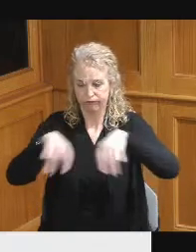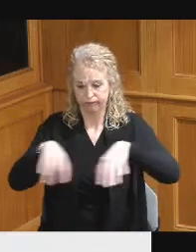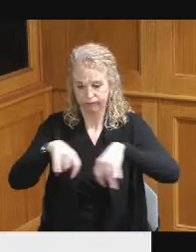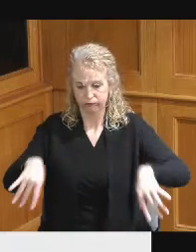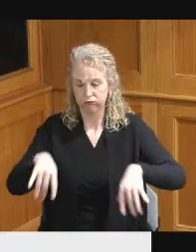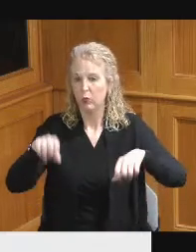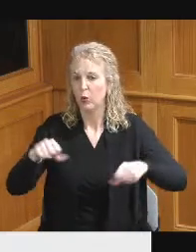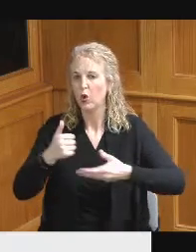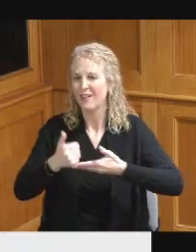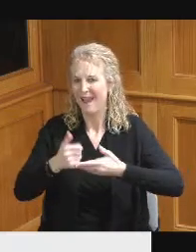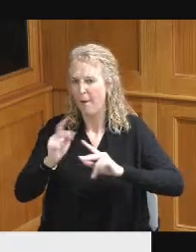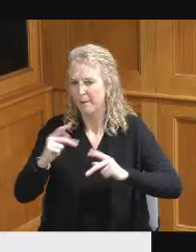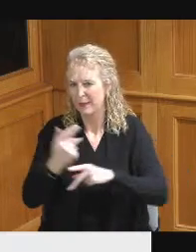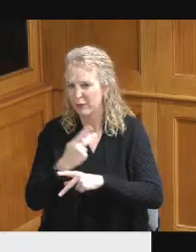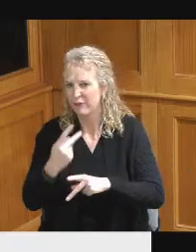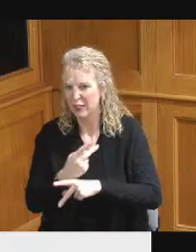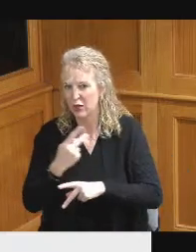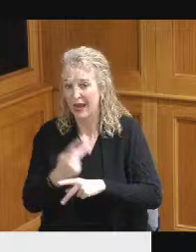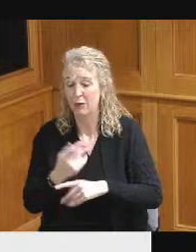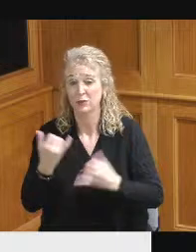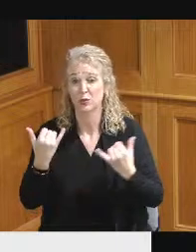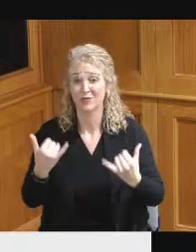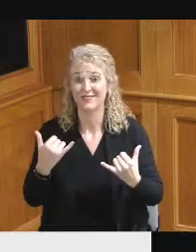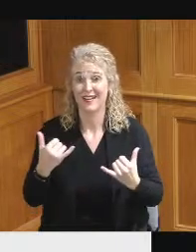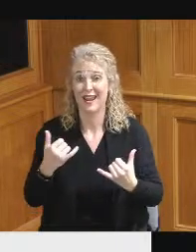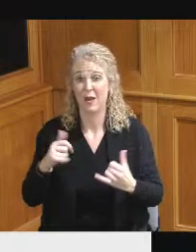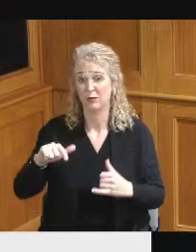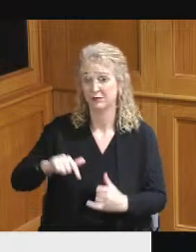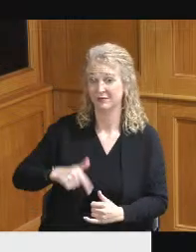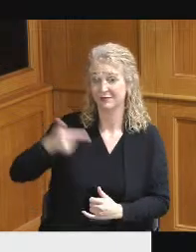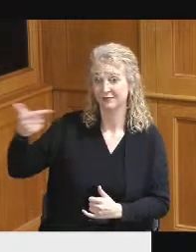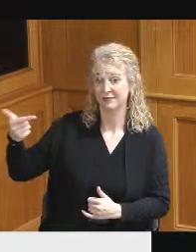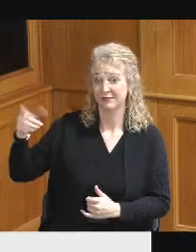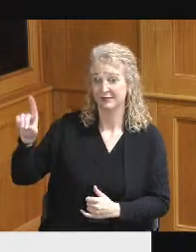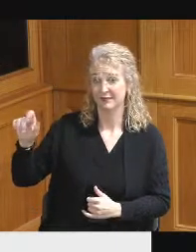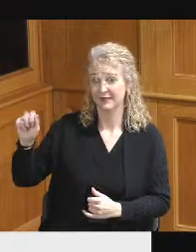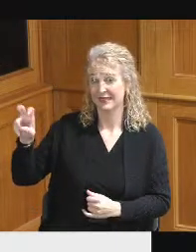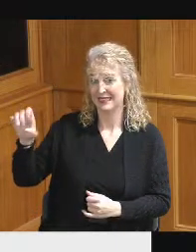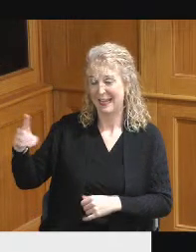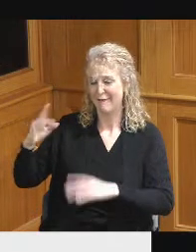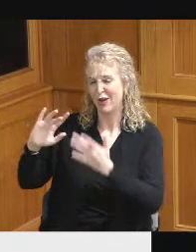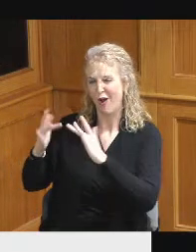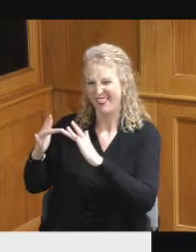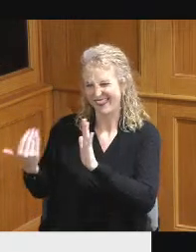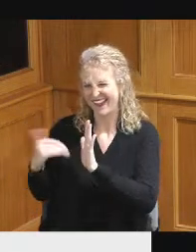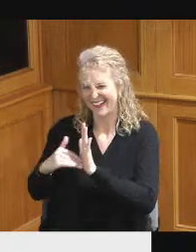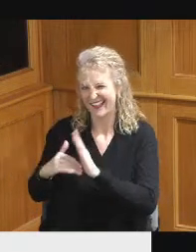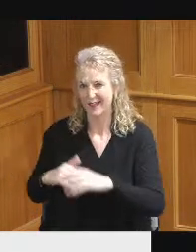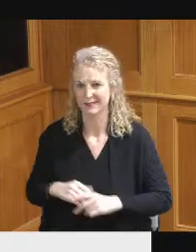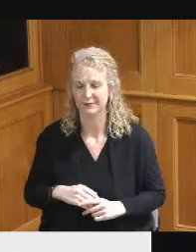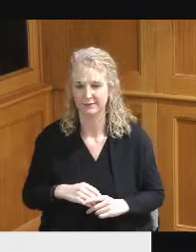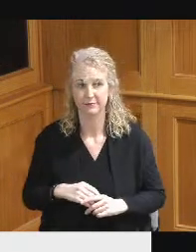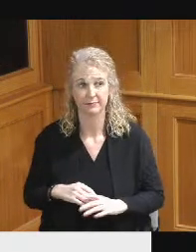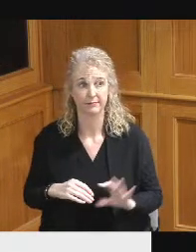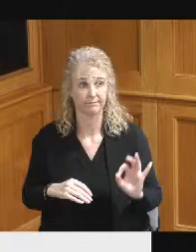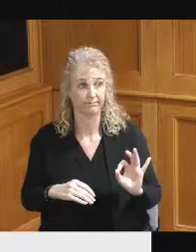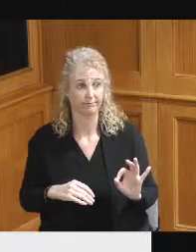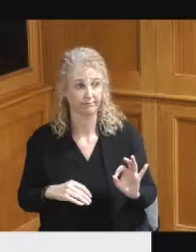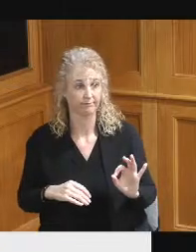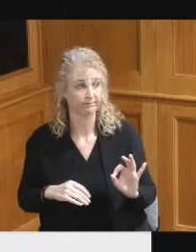usability. And so from there, I'm going to turn it back over to David. He'll talk with the group about our data sources.